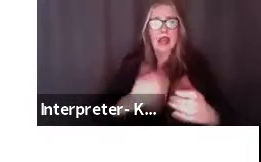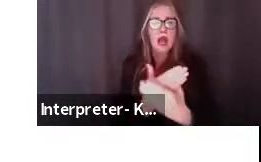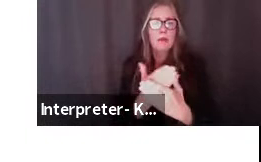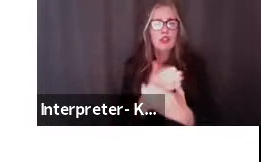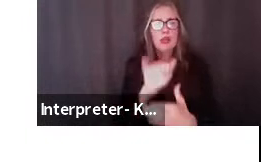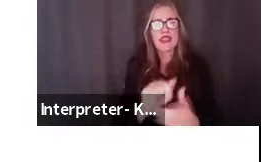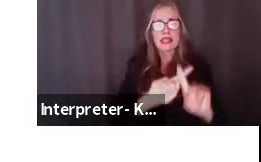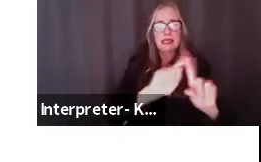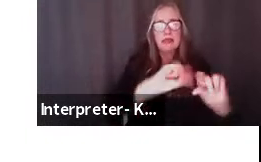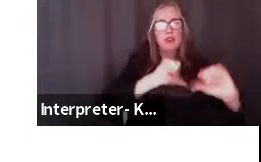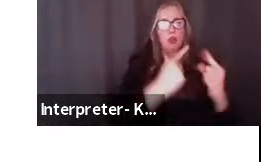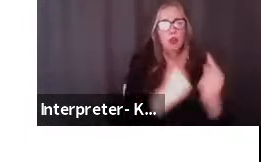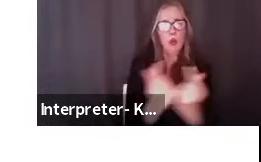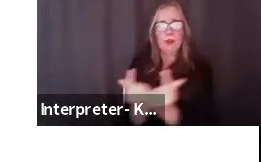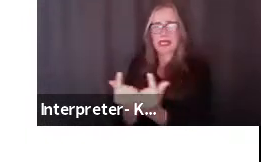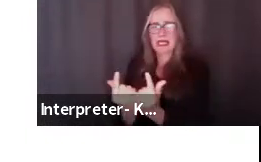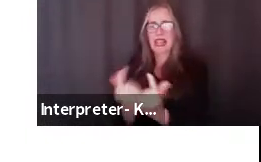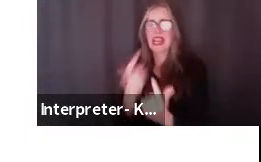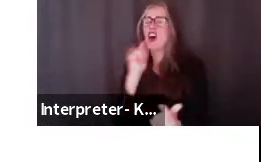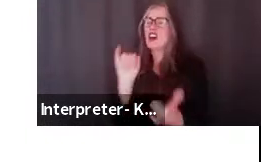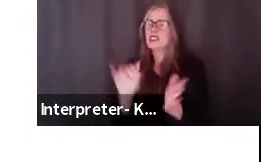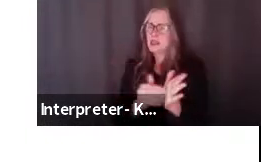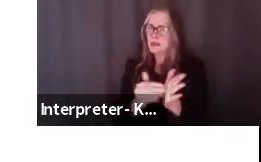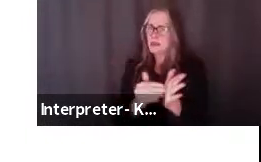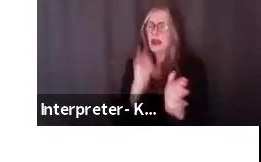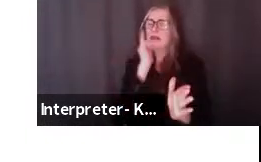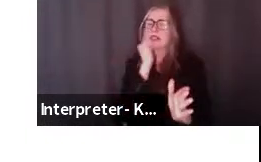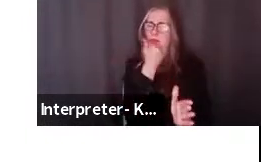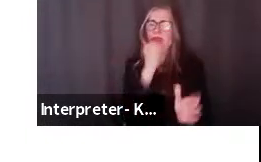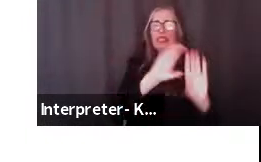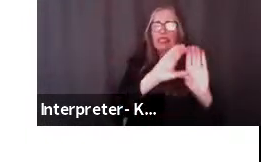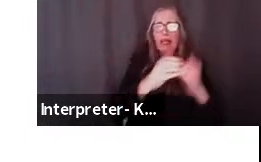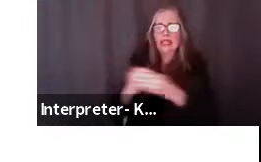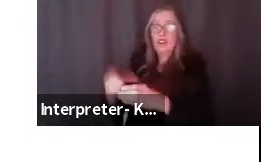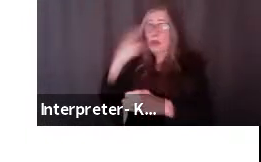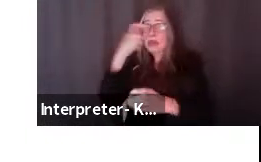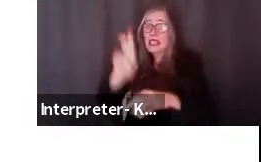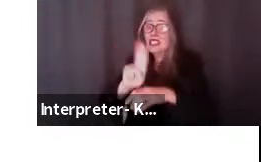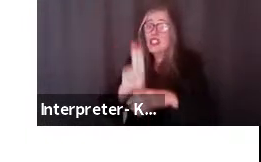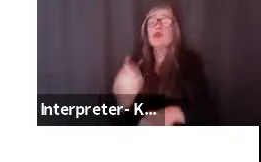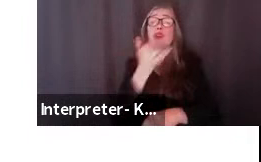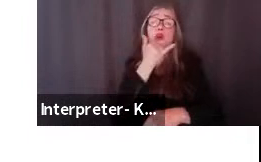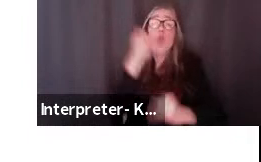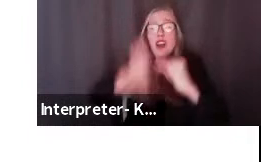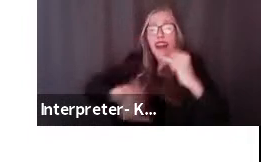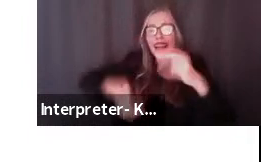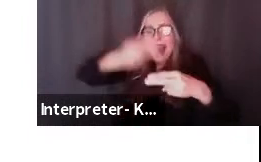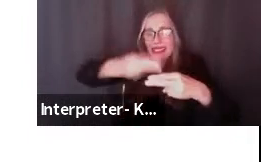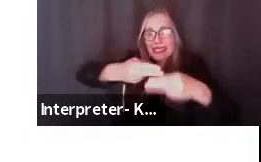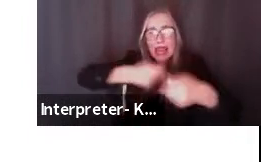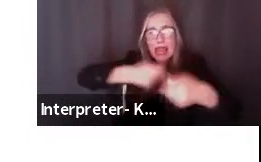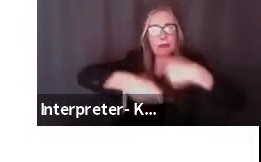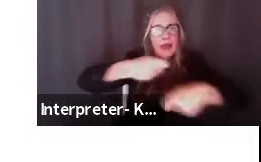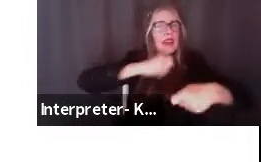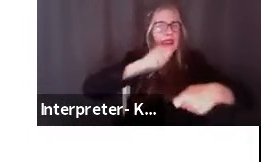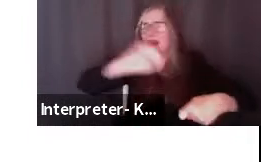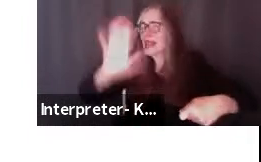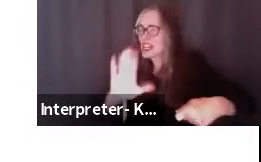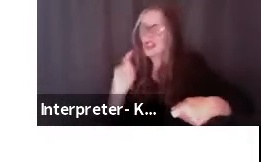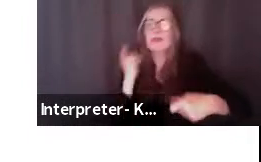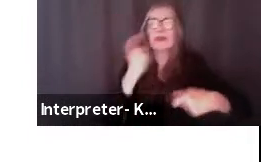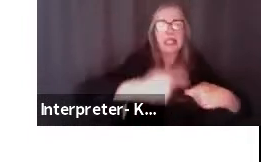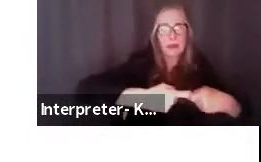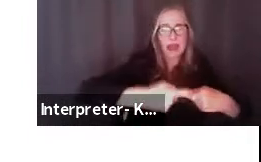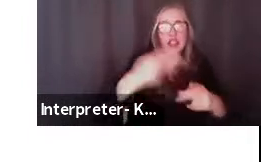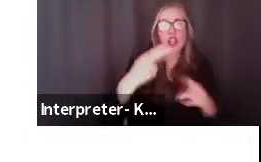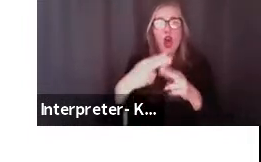group defined in this study and the spanish surname group previously studied much of the spanish surname population would have been classified as